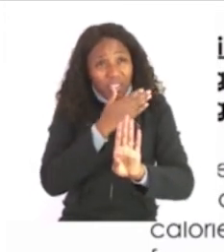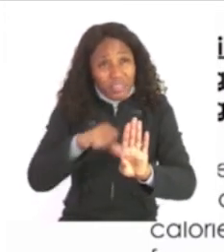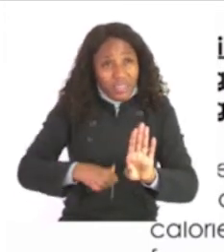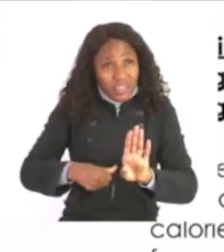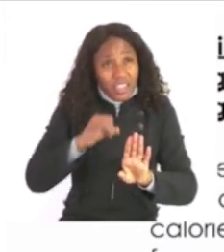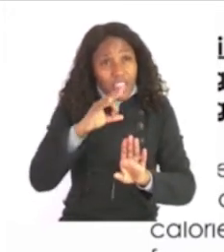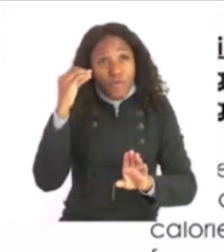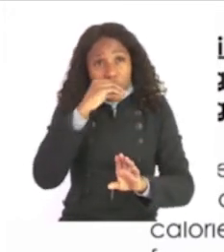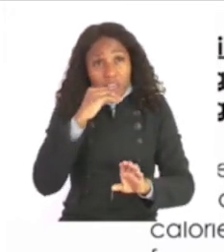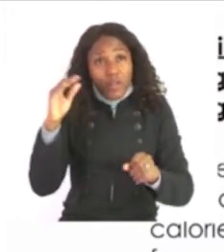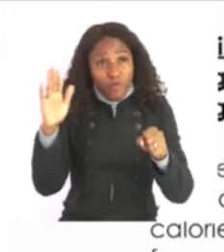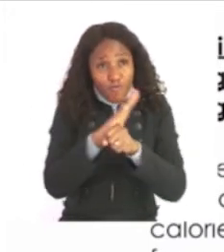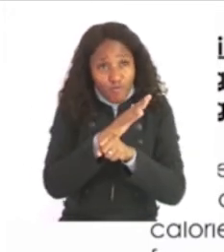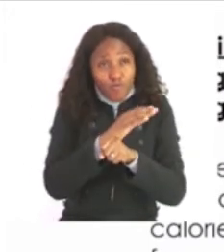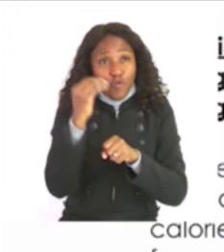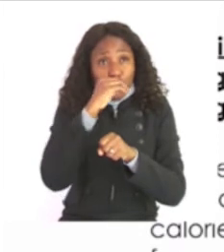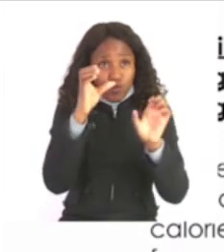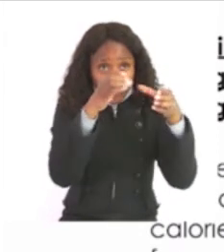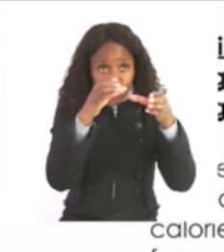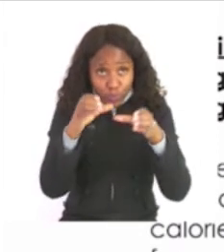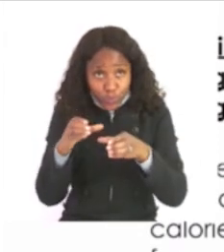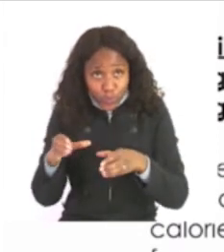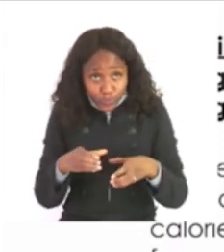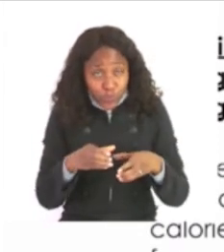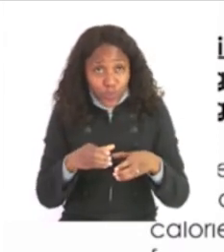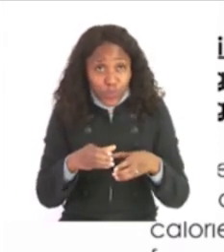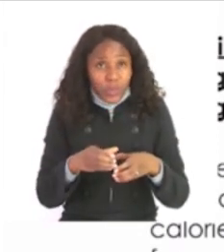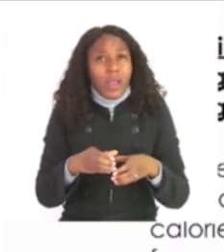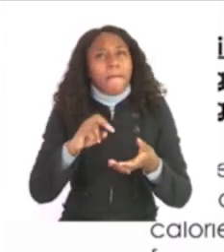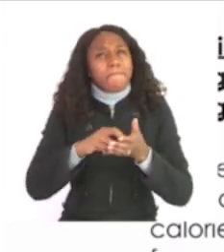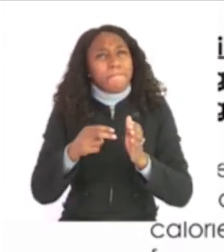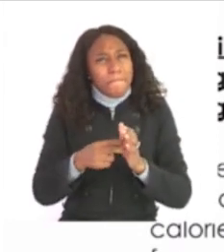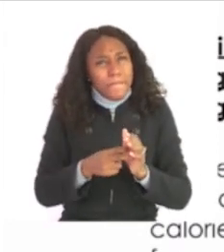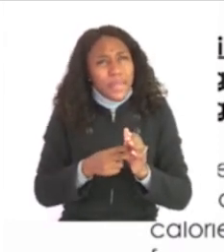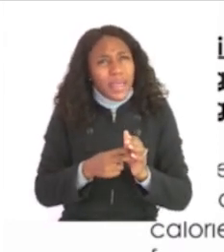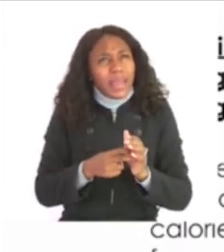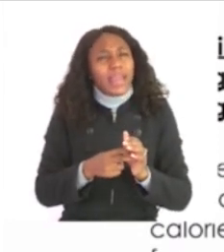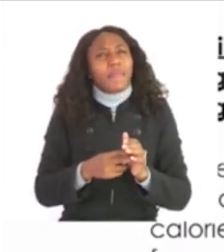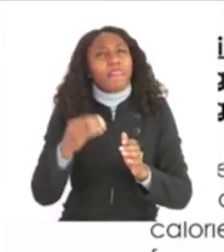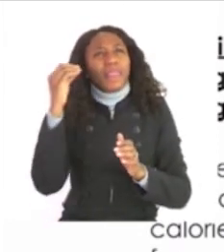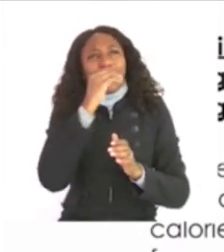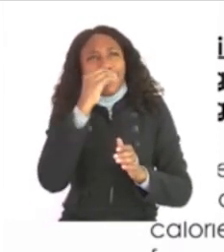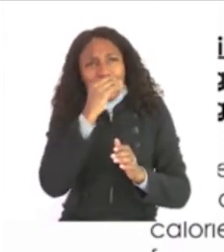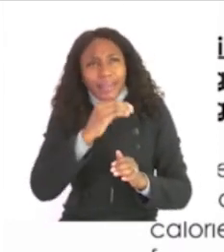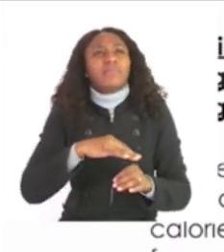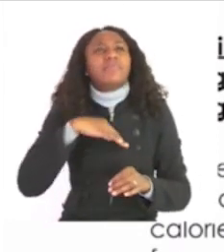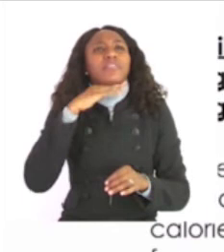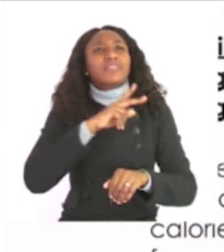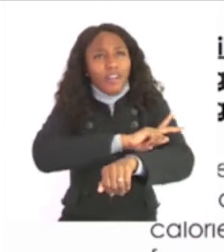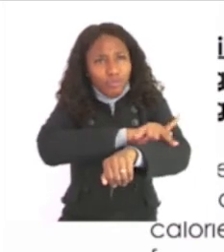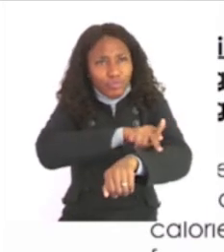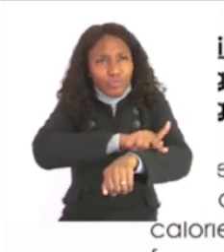The best way to prevent marasmus is to have an adequate intake of calories and protein,